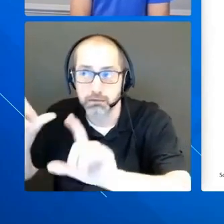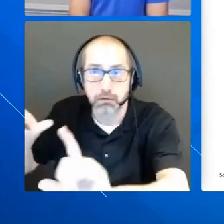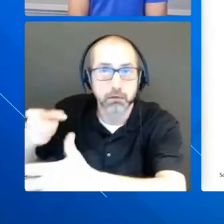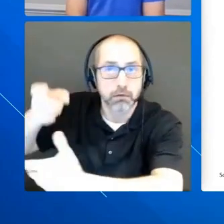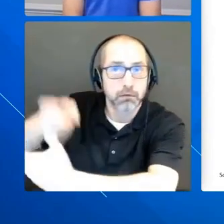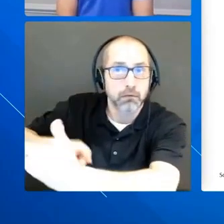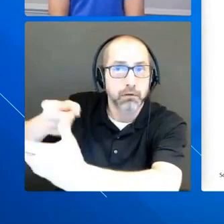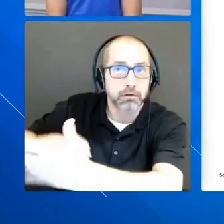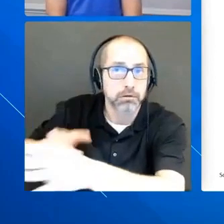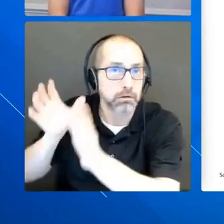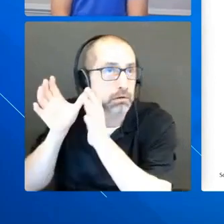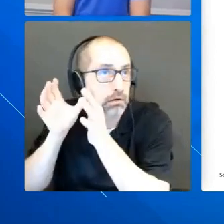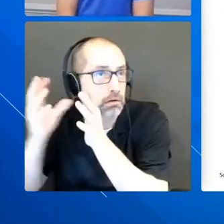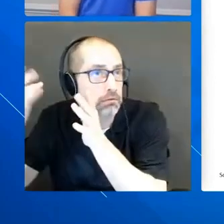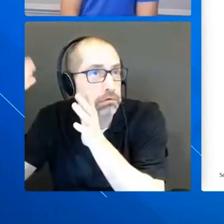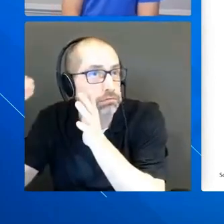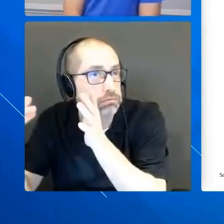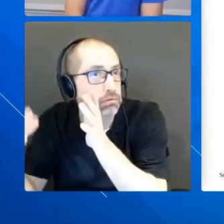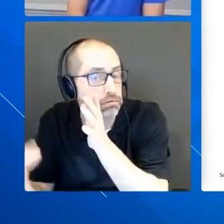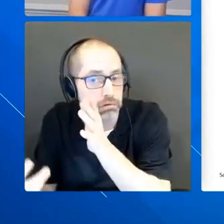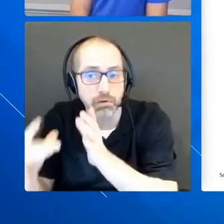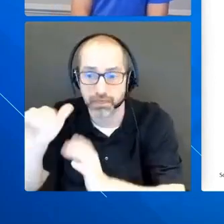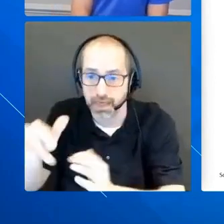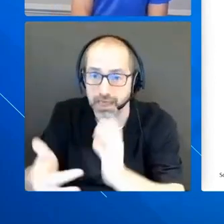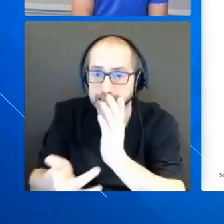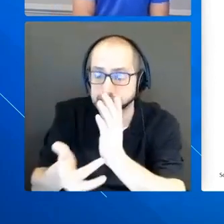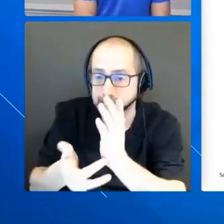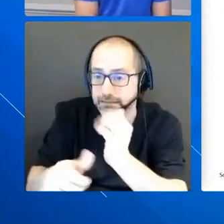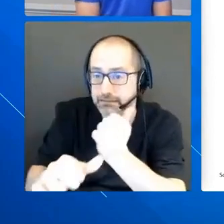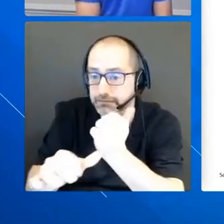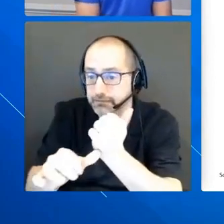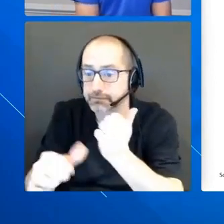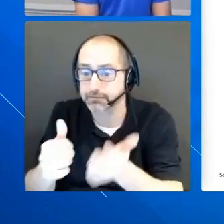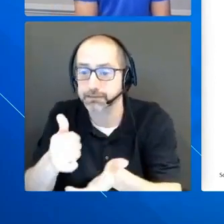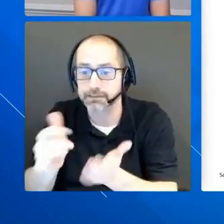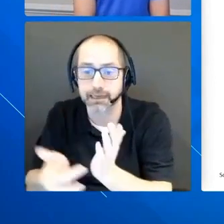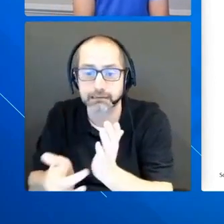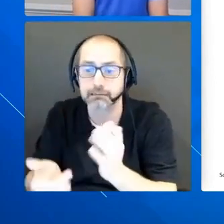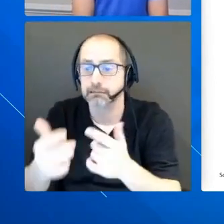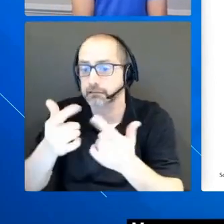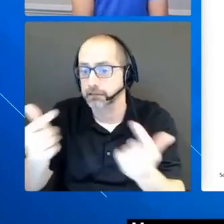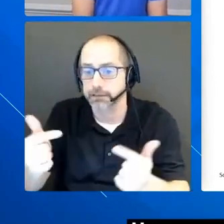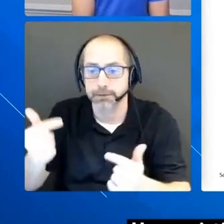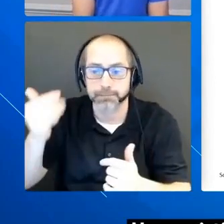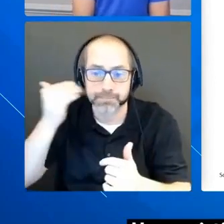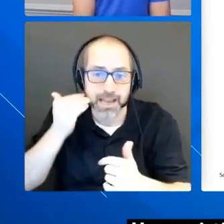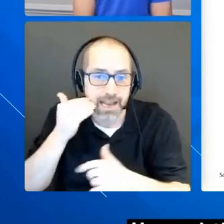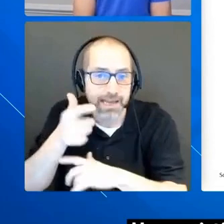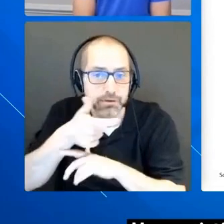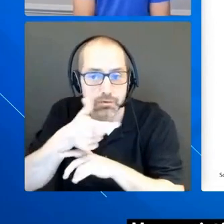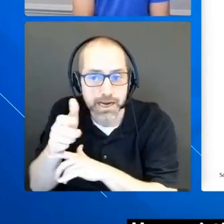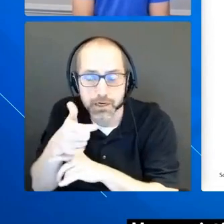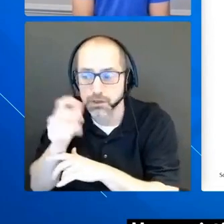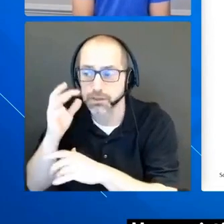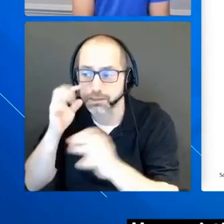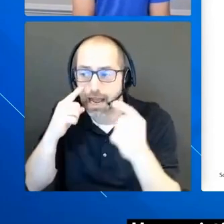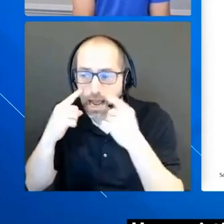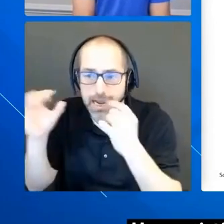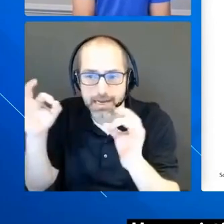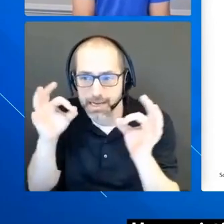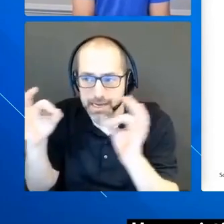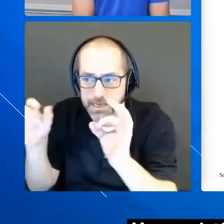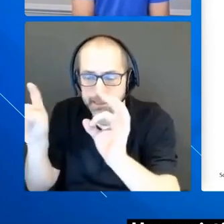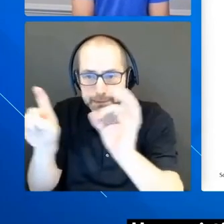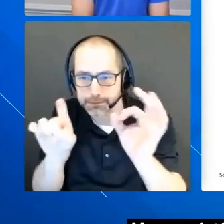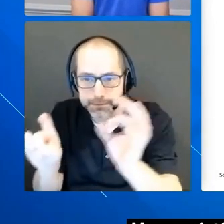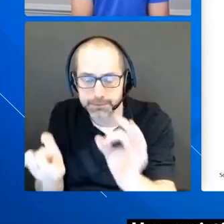form of assistive technology. Head trackers, eye gaze, there's a lot. Assistive technology helps people who have